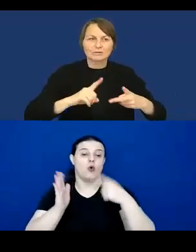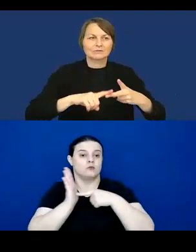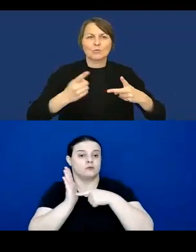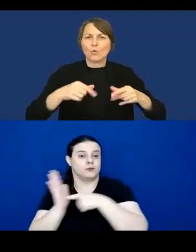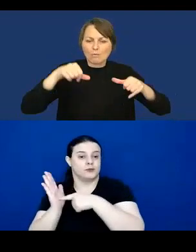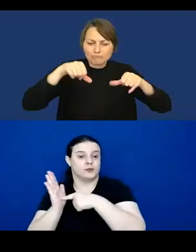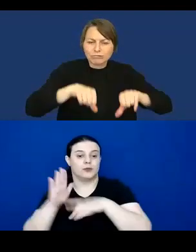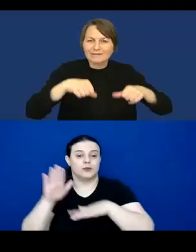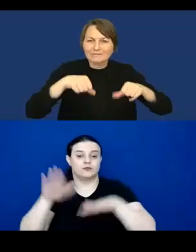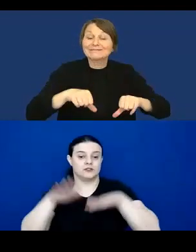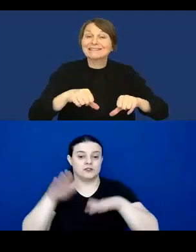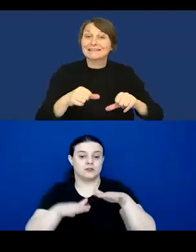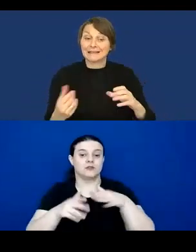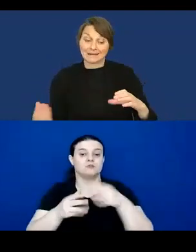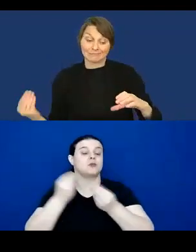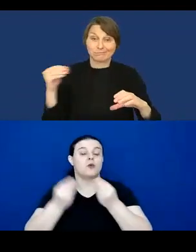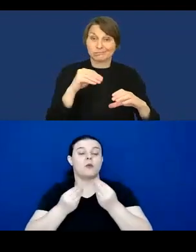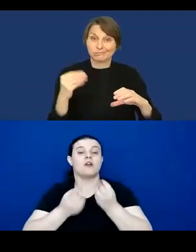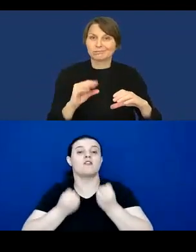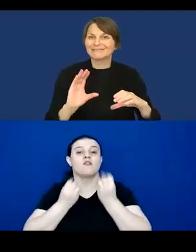want to convey information.